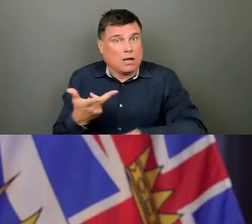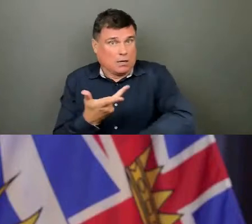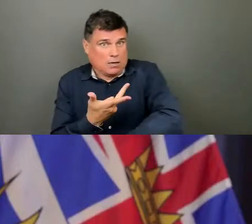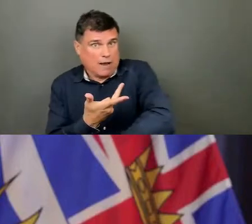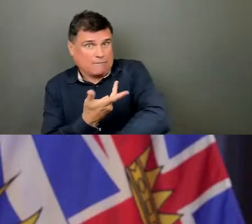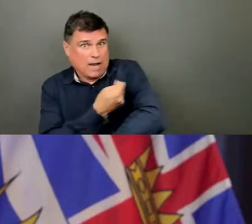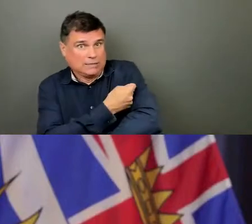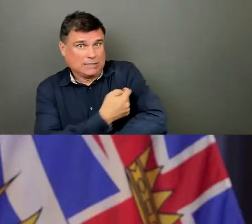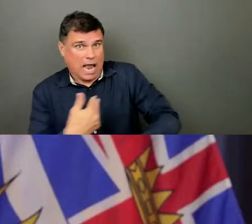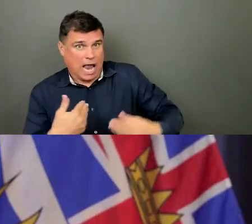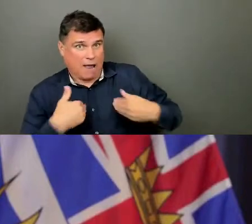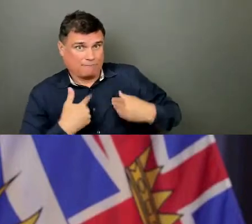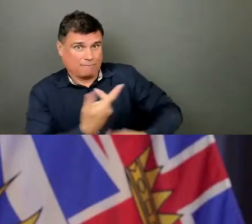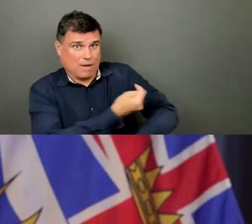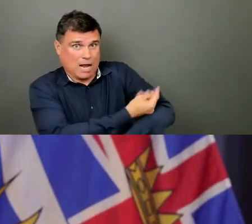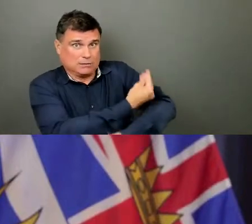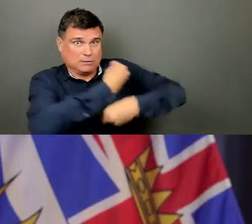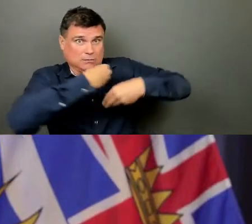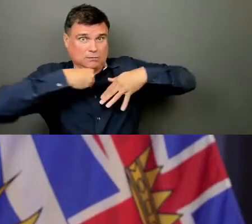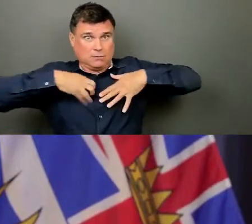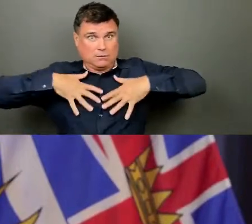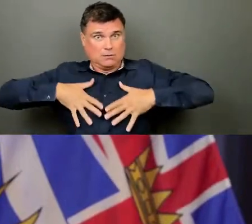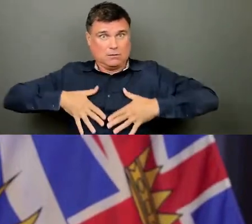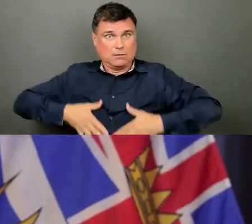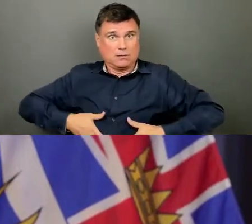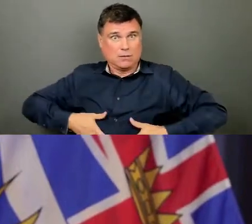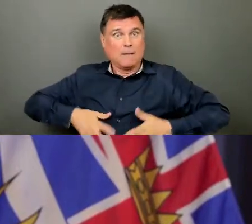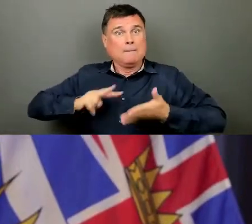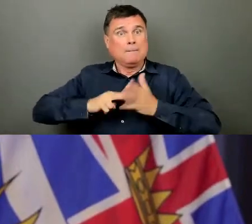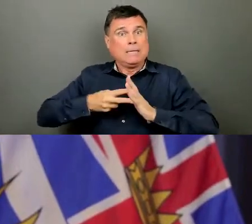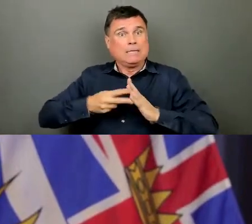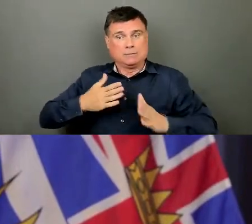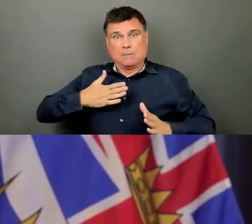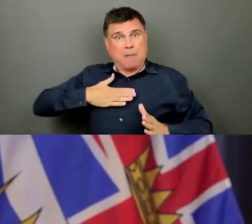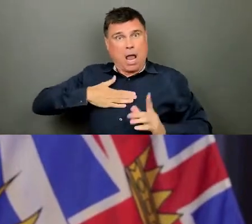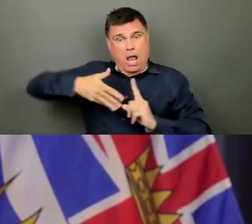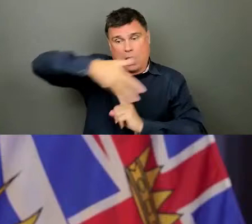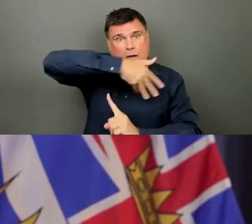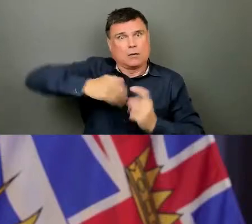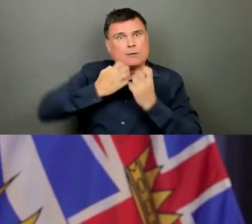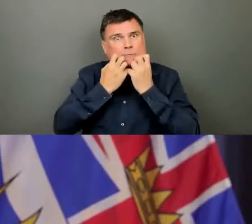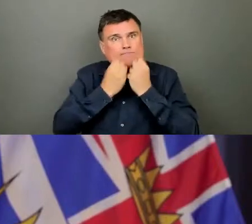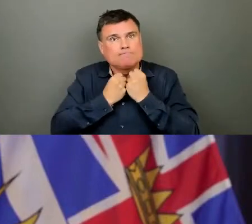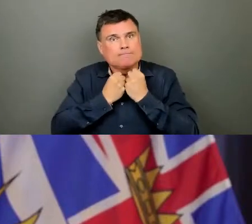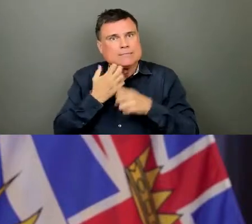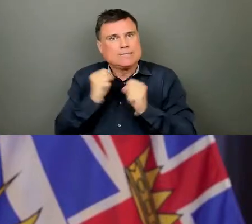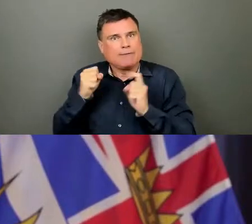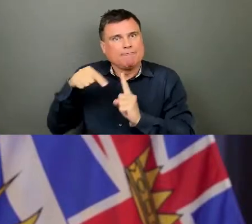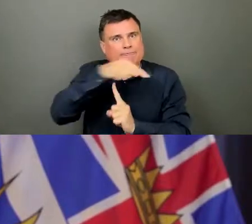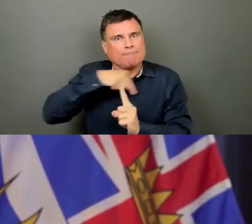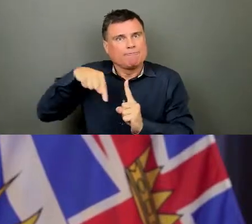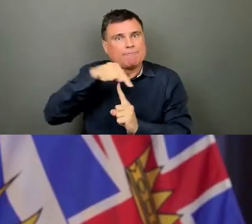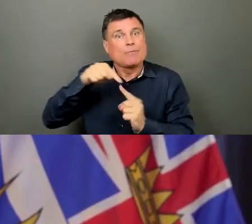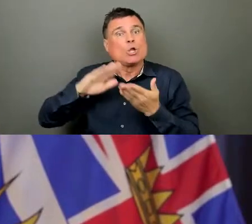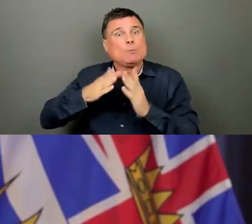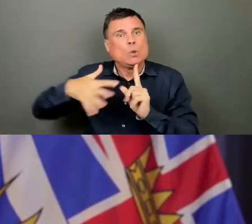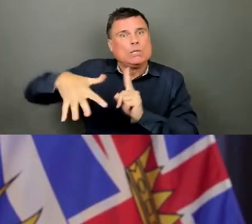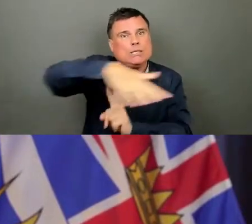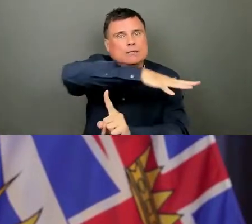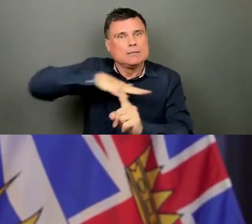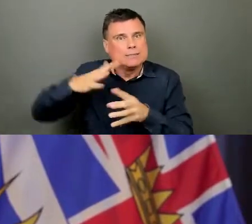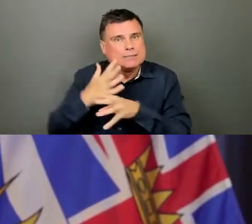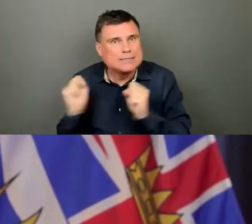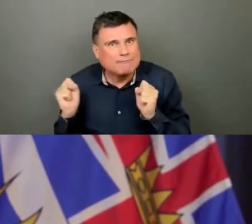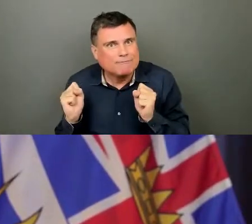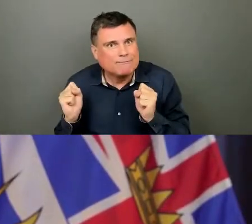make ourselves safer, we make the ones we love safer, we make our communities safer, we're able to do things that we can't do if we're not vaccinated.